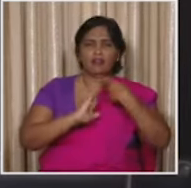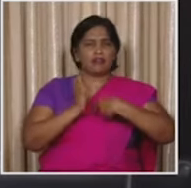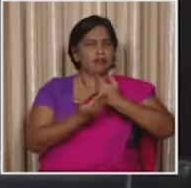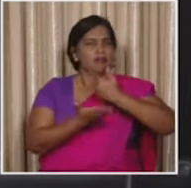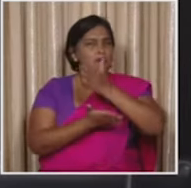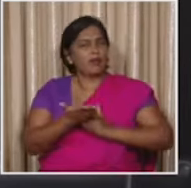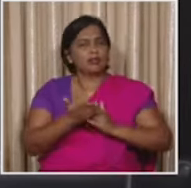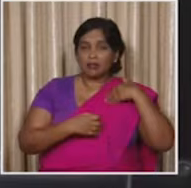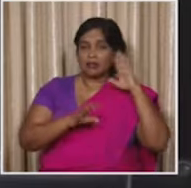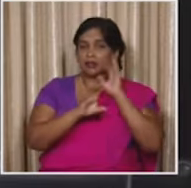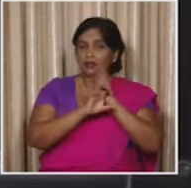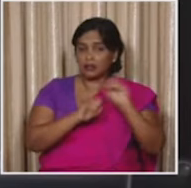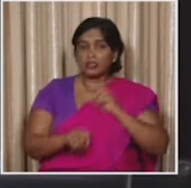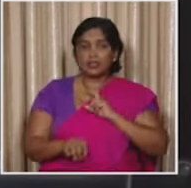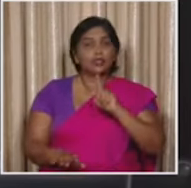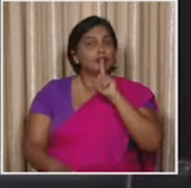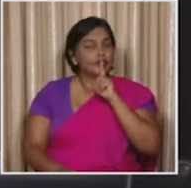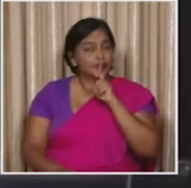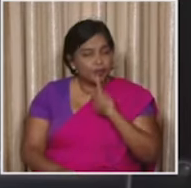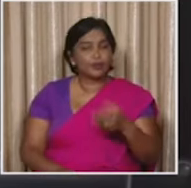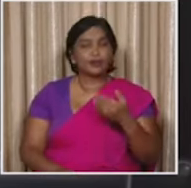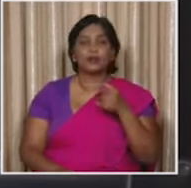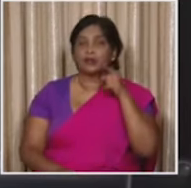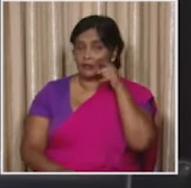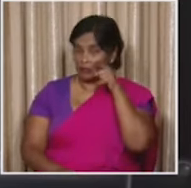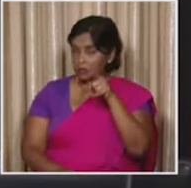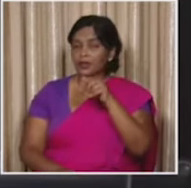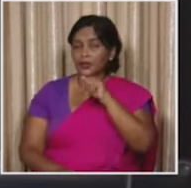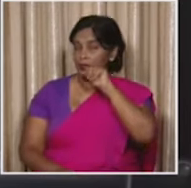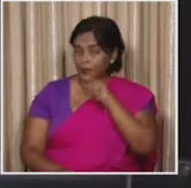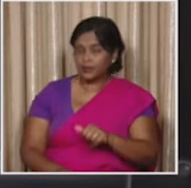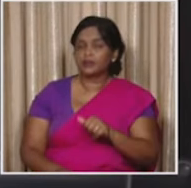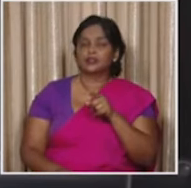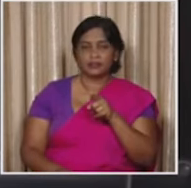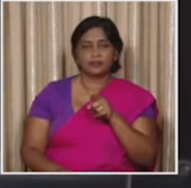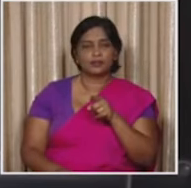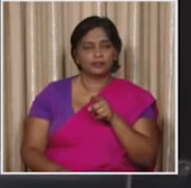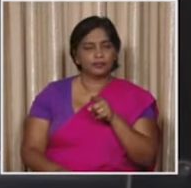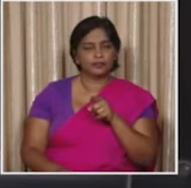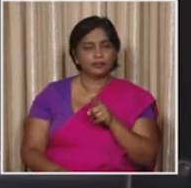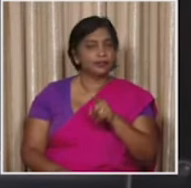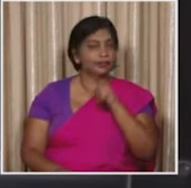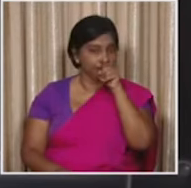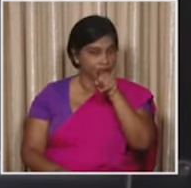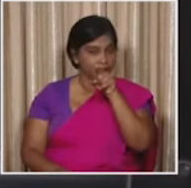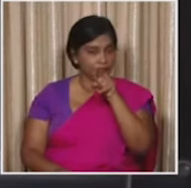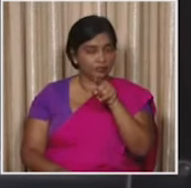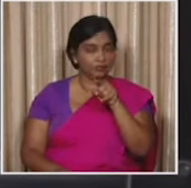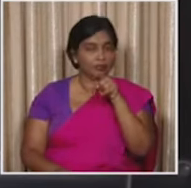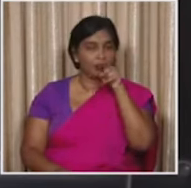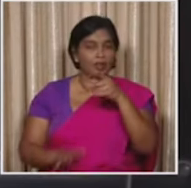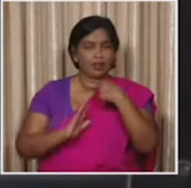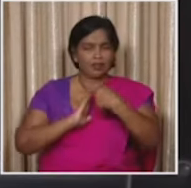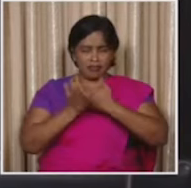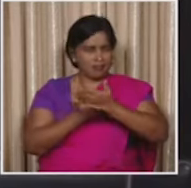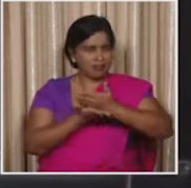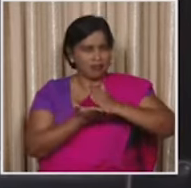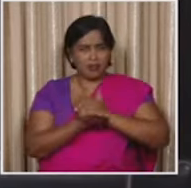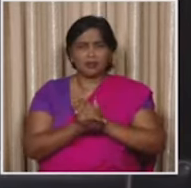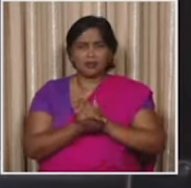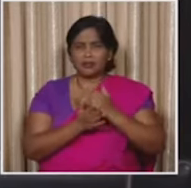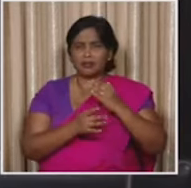that I am for, if you want to advocate for your federalism, whether I agree or not, that you are right. I